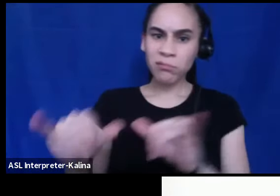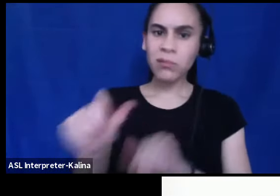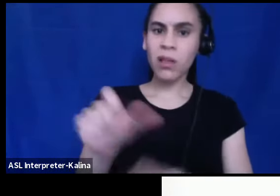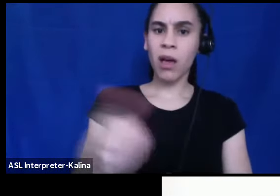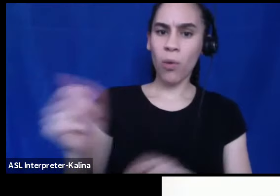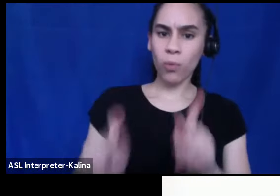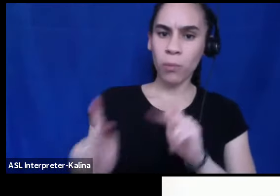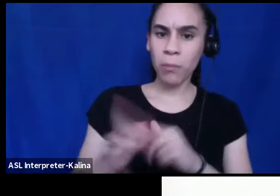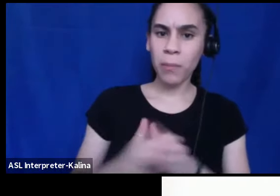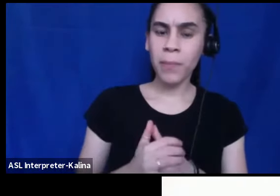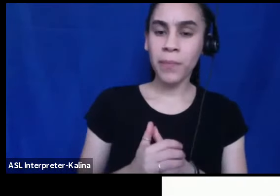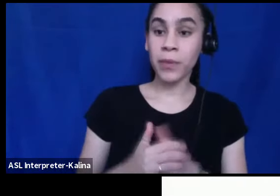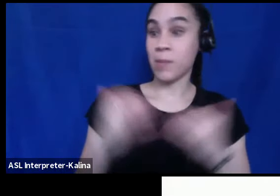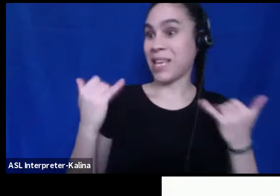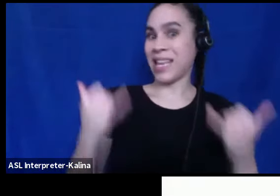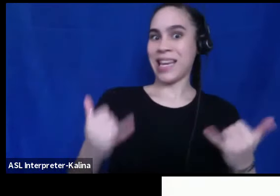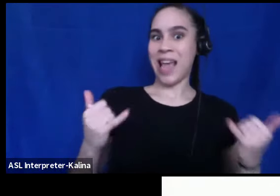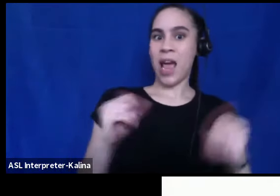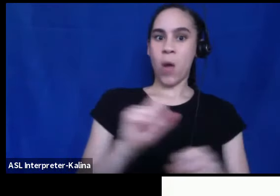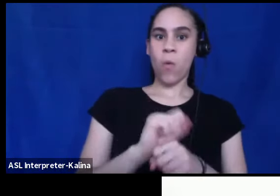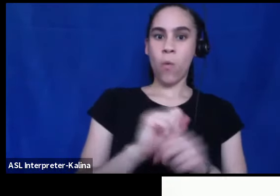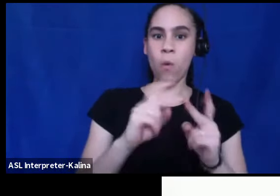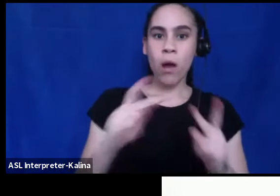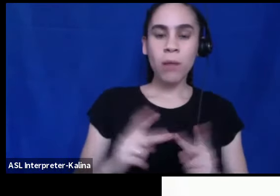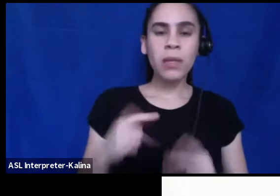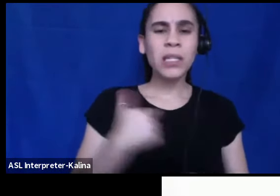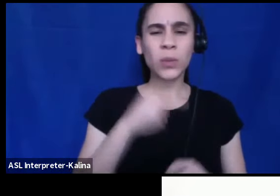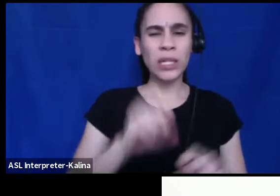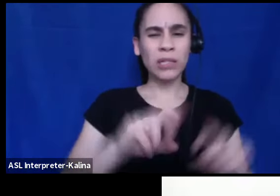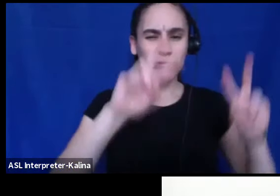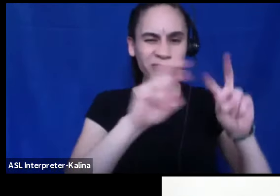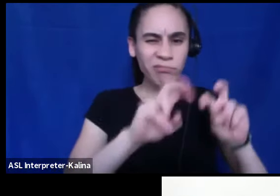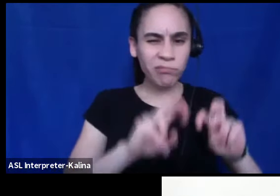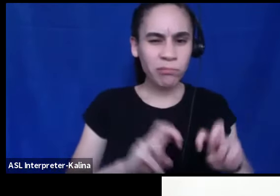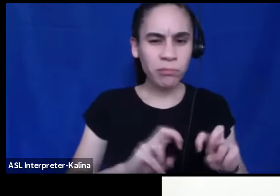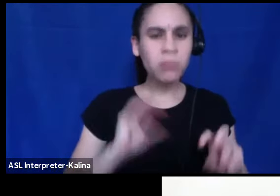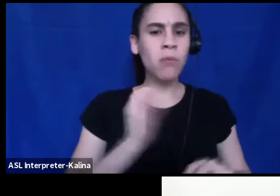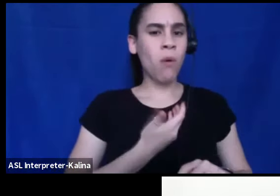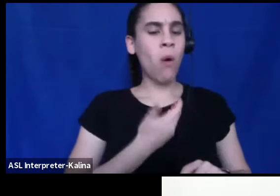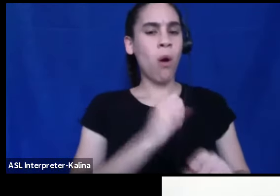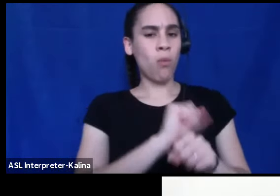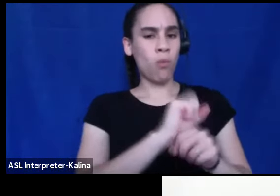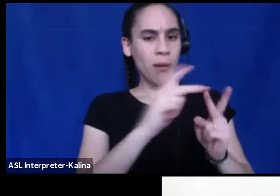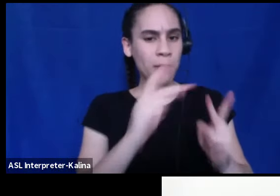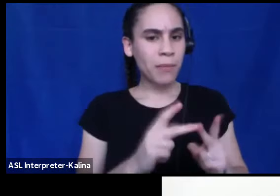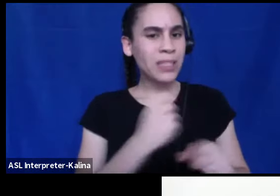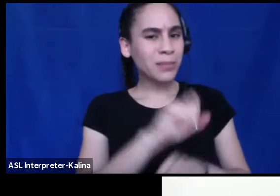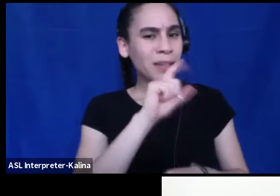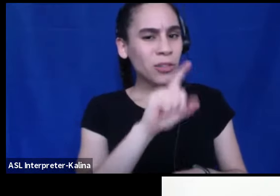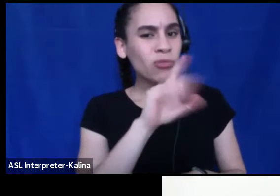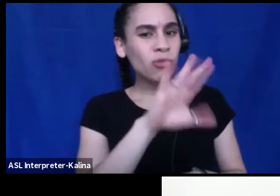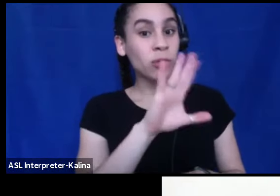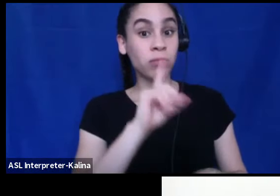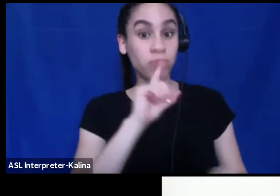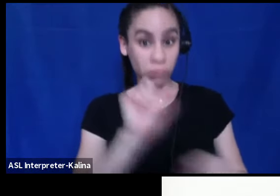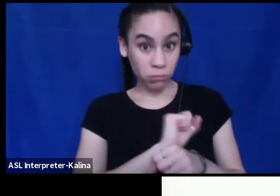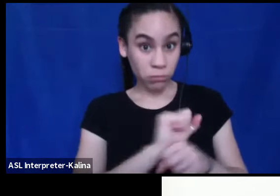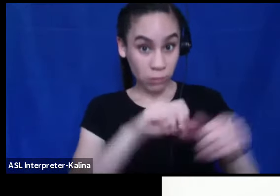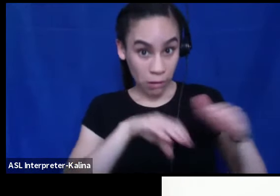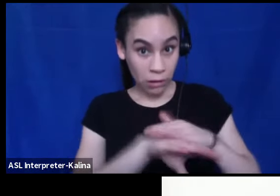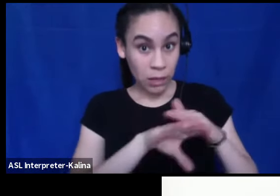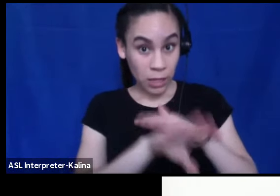moment now in the workplace where we really need to take a look and reevaluate our workplace and make sure that we are truly an accessible place to